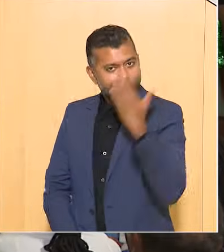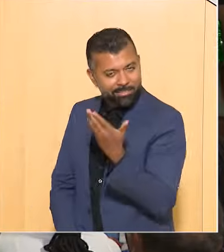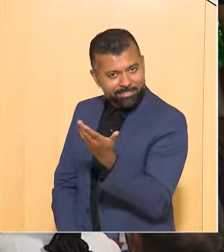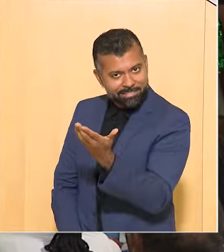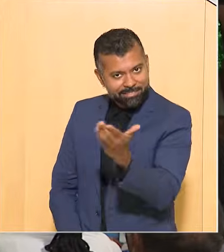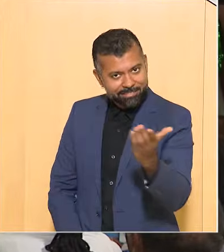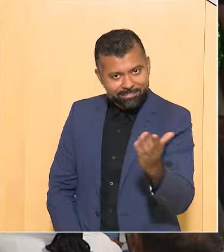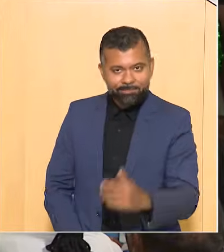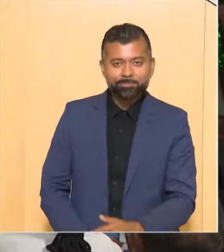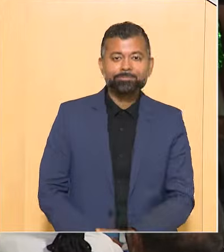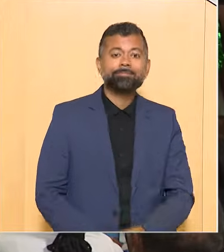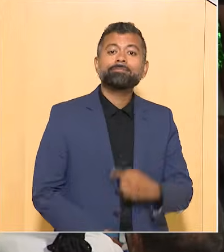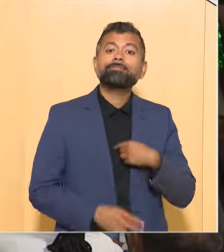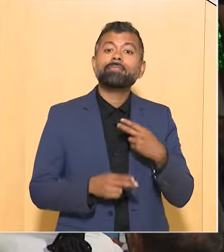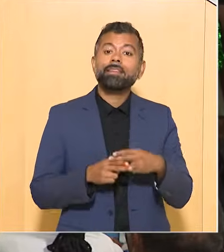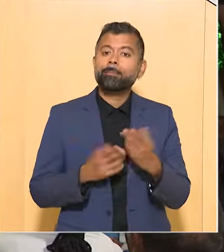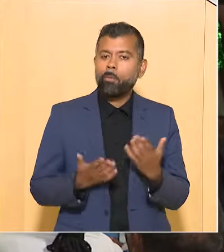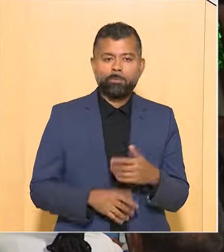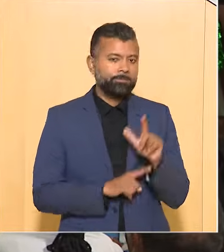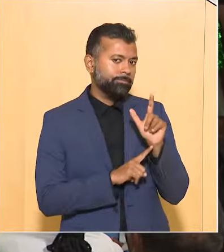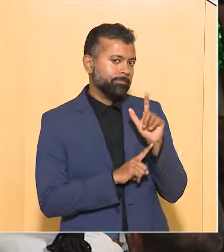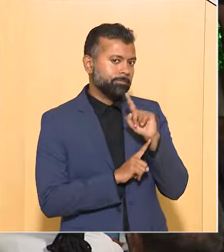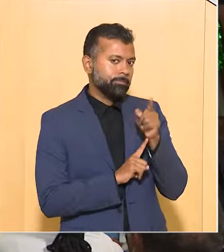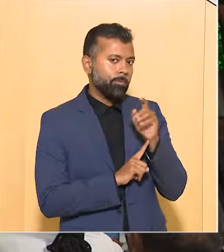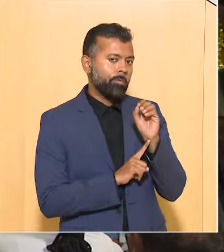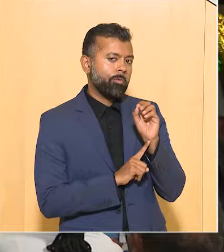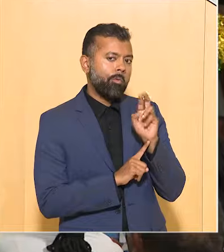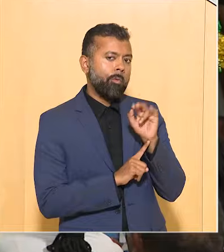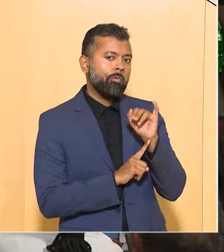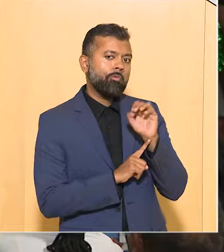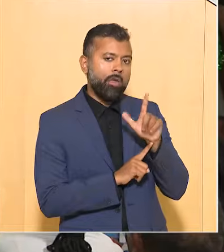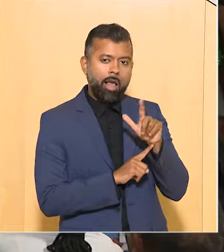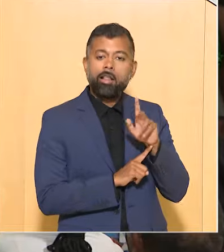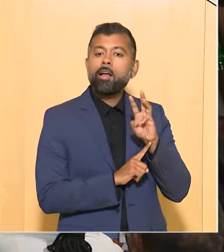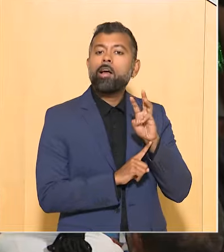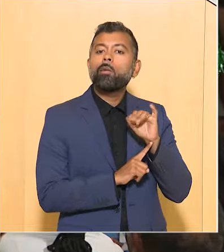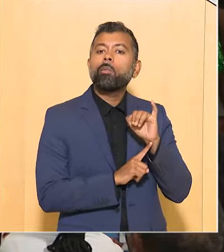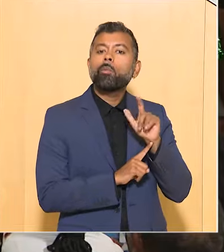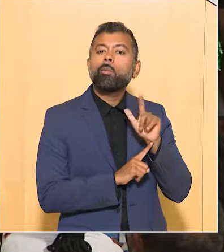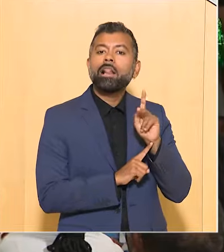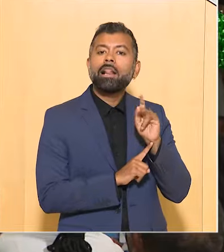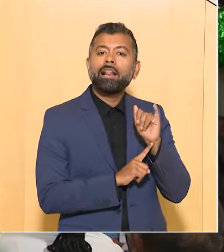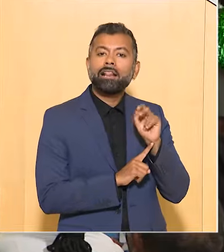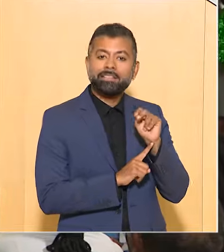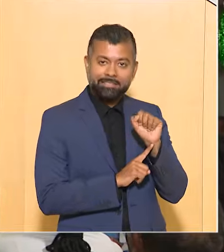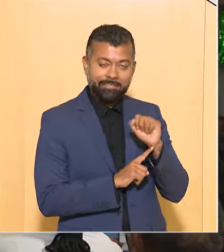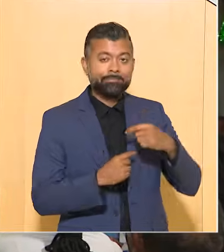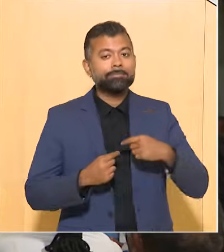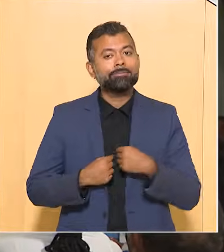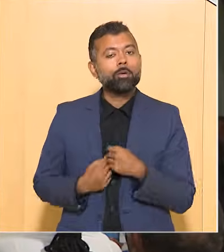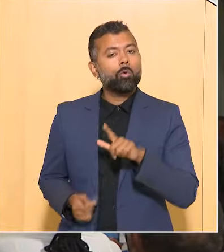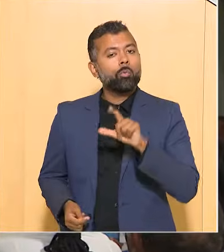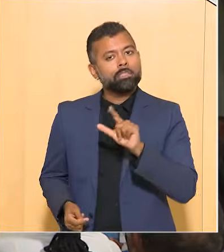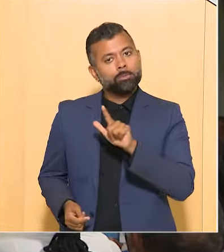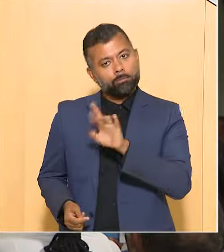My name is Muriel Wilkins, and I'm honored to serve as the 2024-2025 Deputy Youth